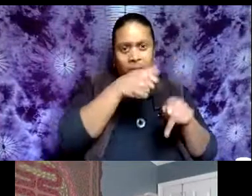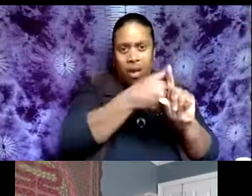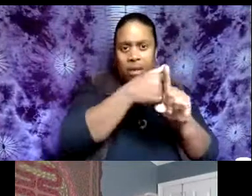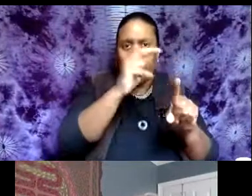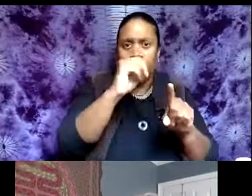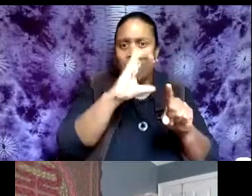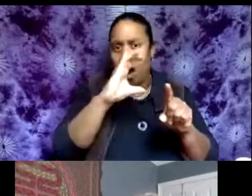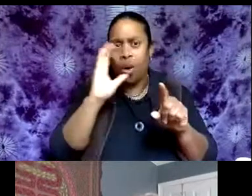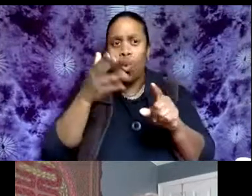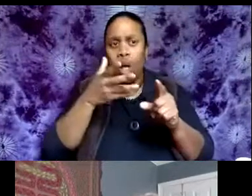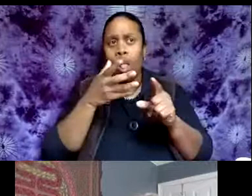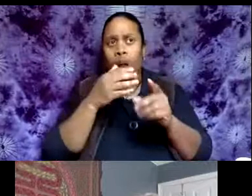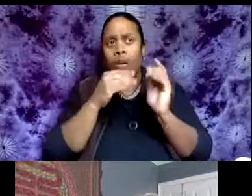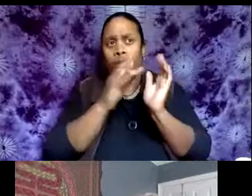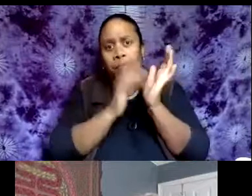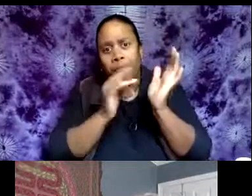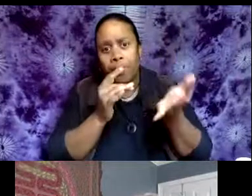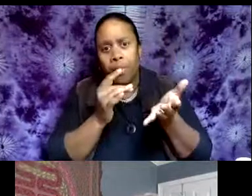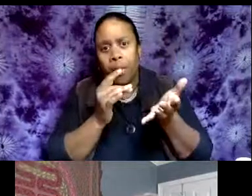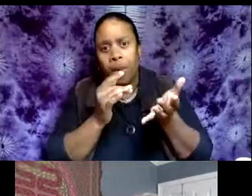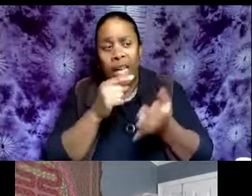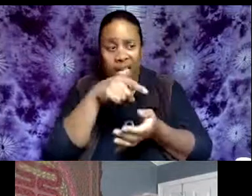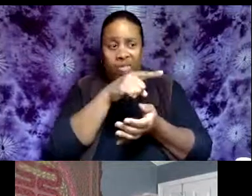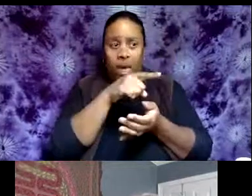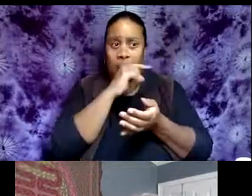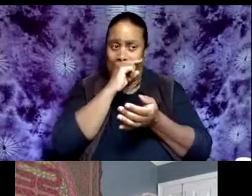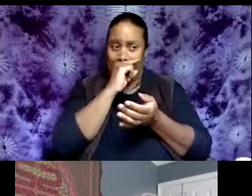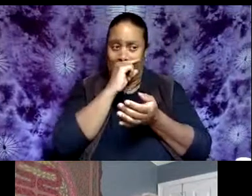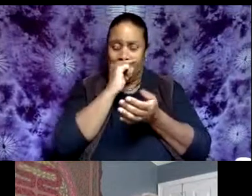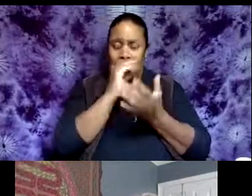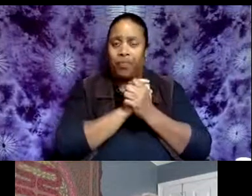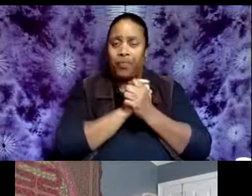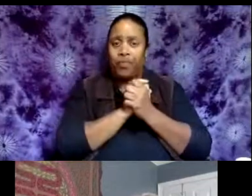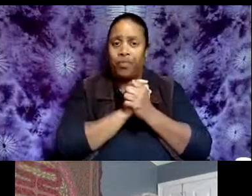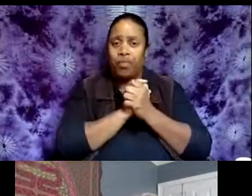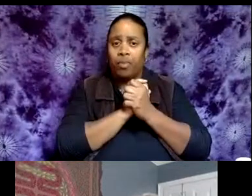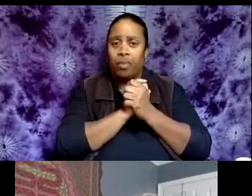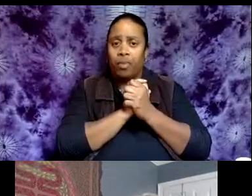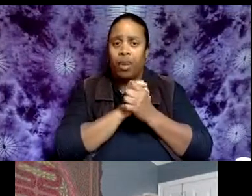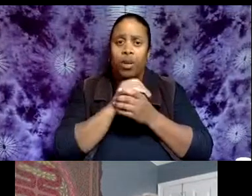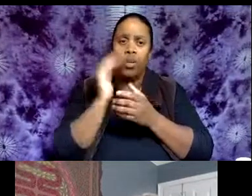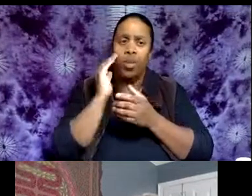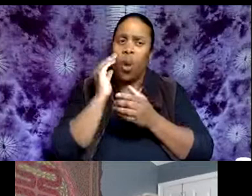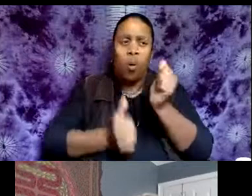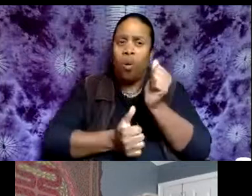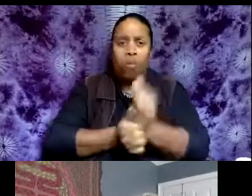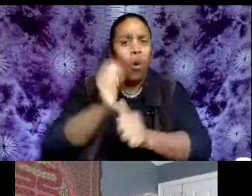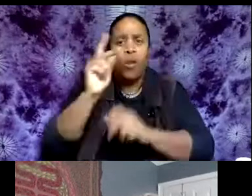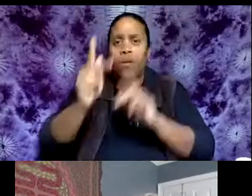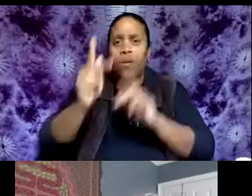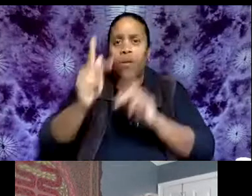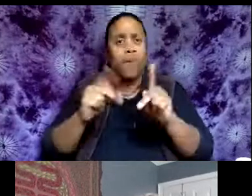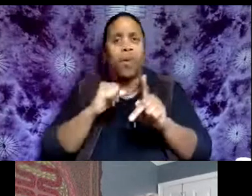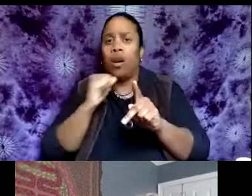sociopathic personality disorders are predatory, and they intentionally are, and there's, most of us are not like this. Most of us